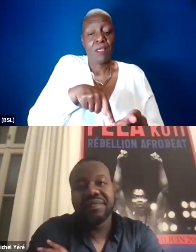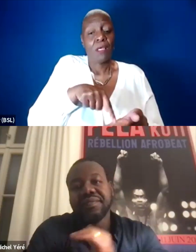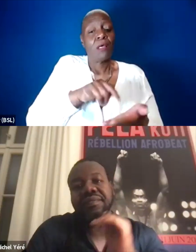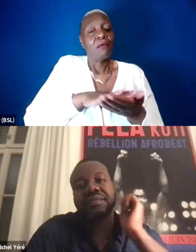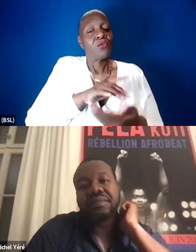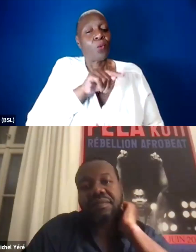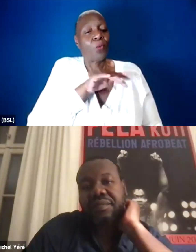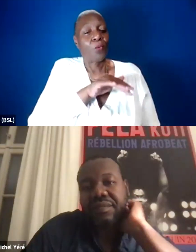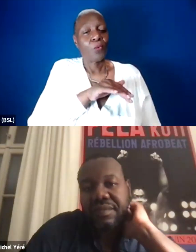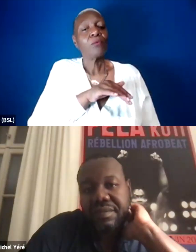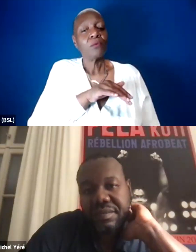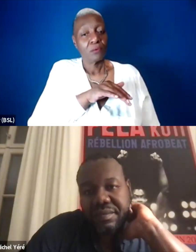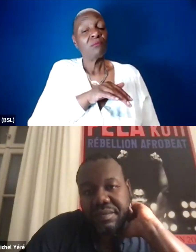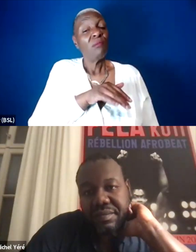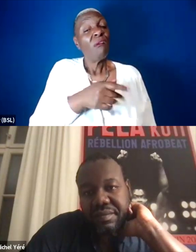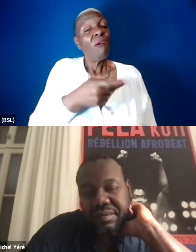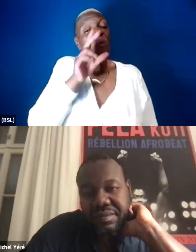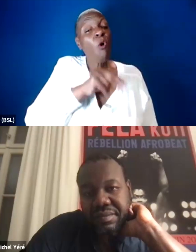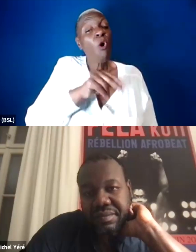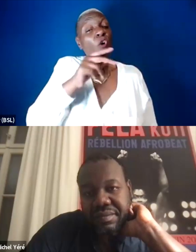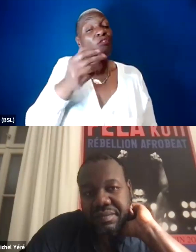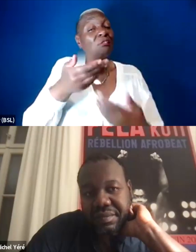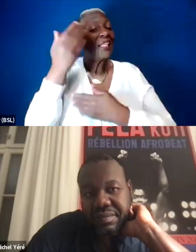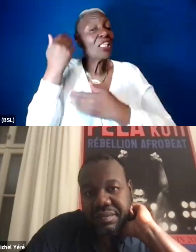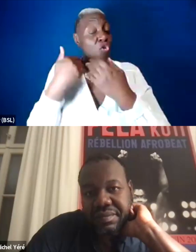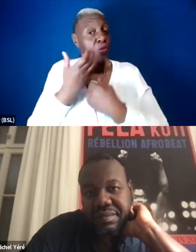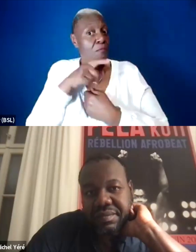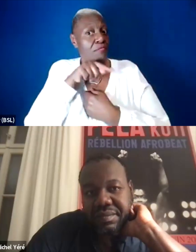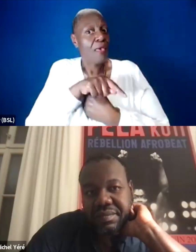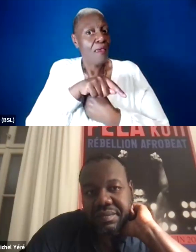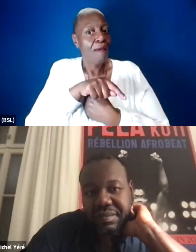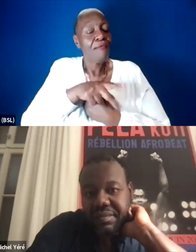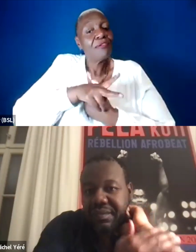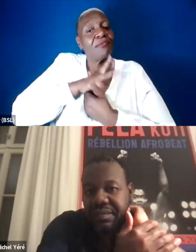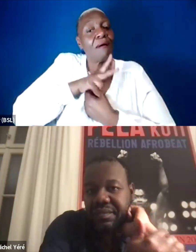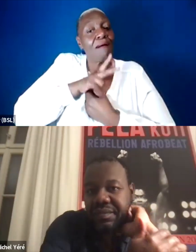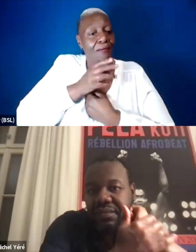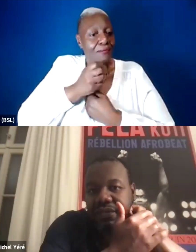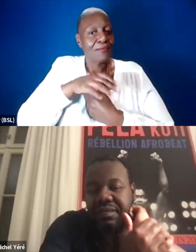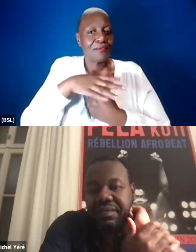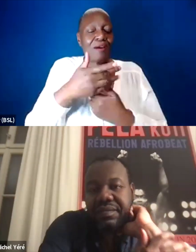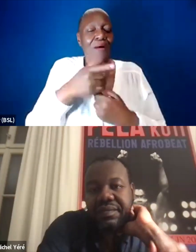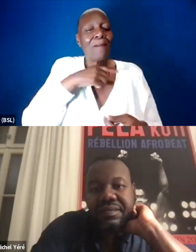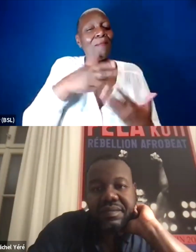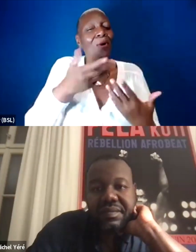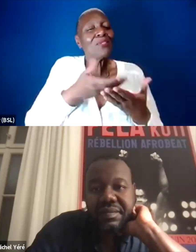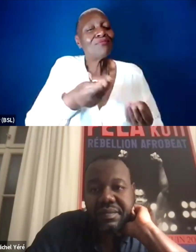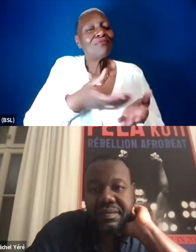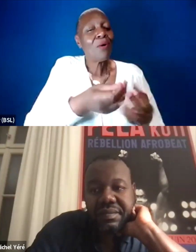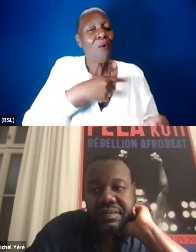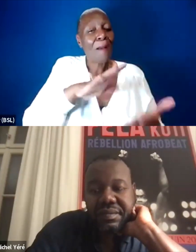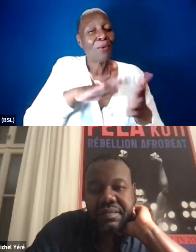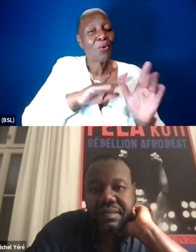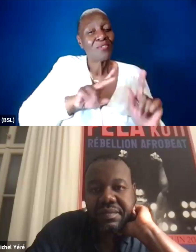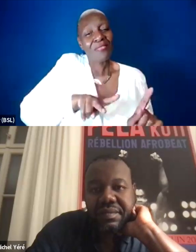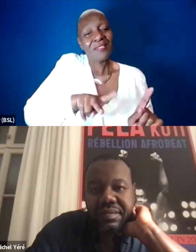through oral history sometimes. At this point, most of those dialects are extinct because people switched to the standard